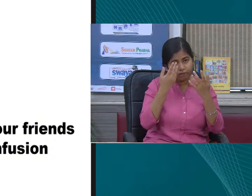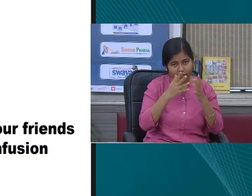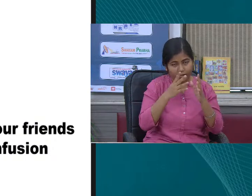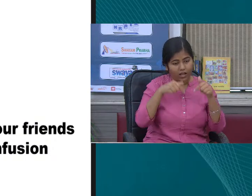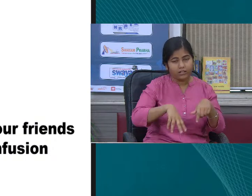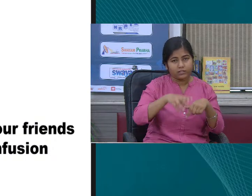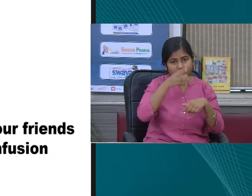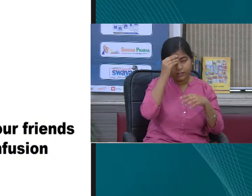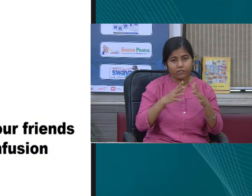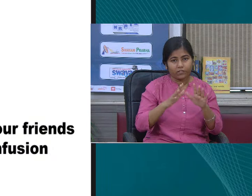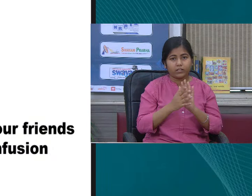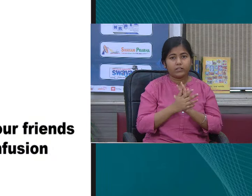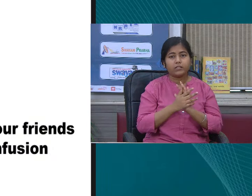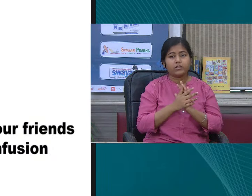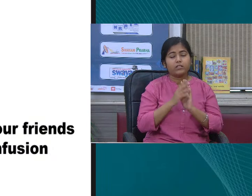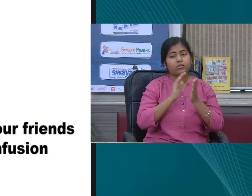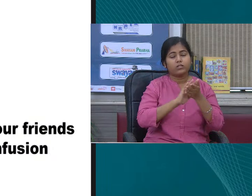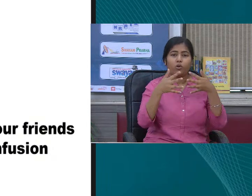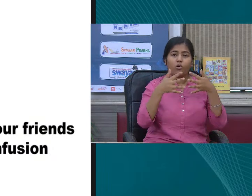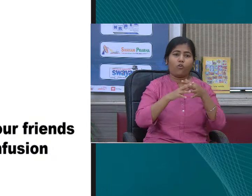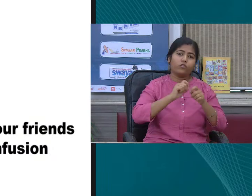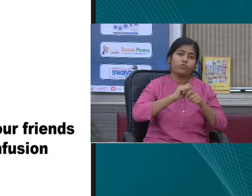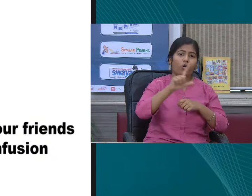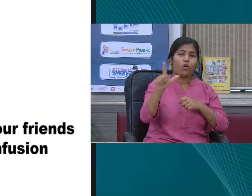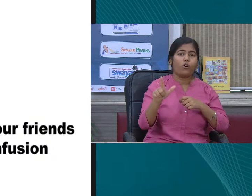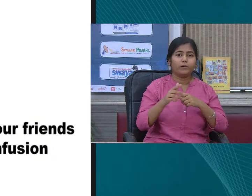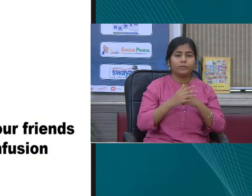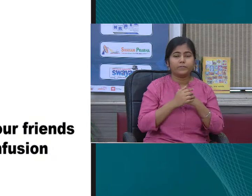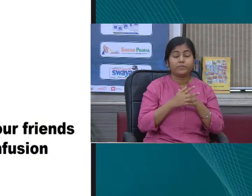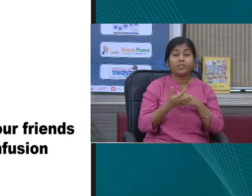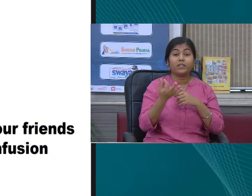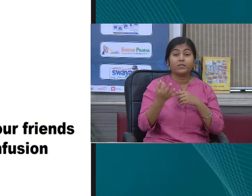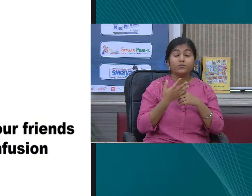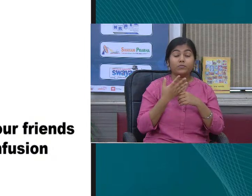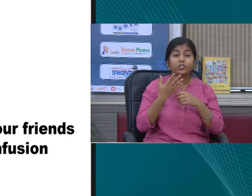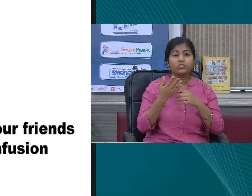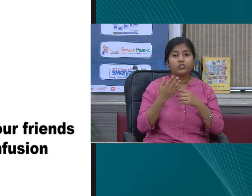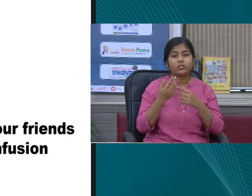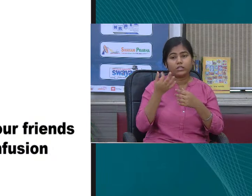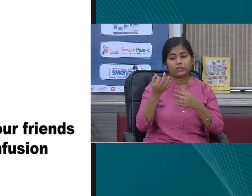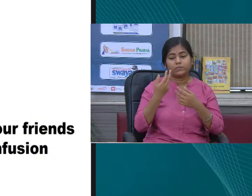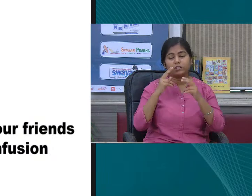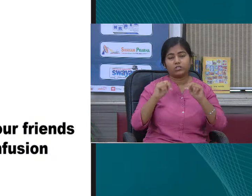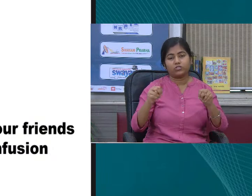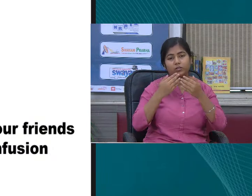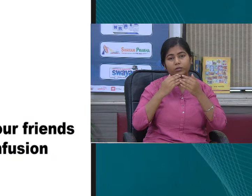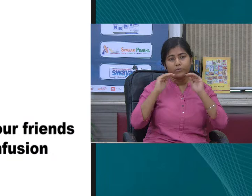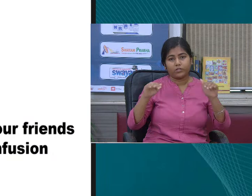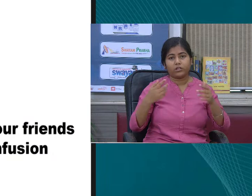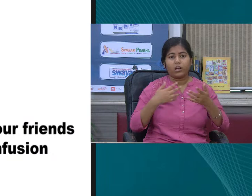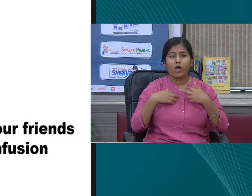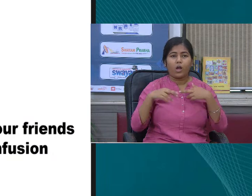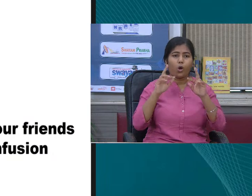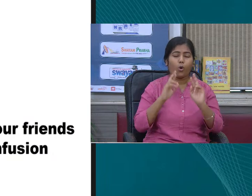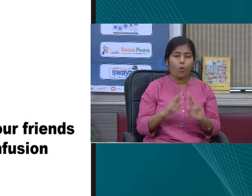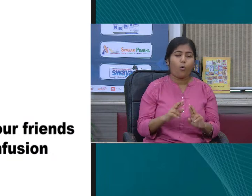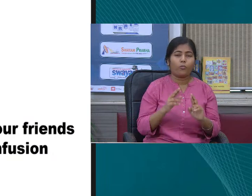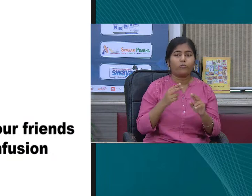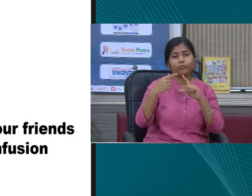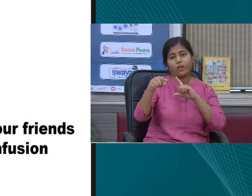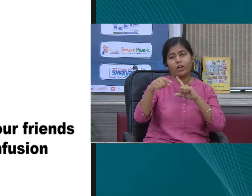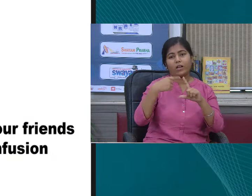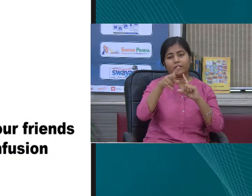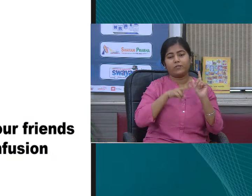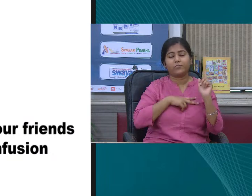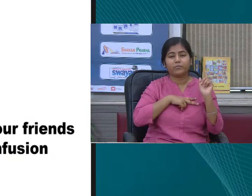today. So this is a homework for everybody, and especially for children with special needs. I hope they are going to reply, and they are going